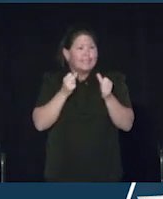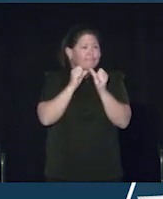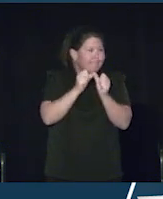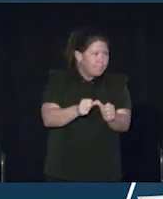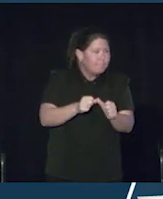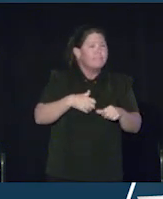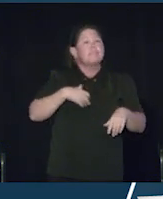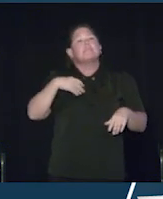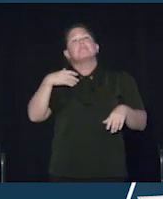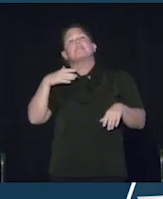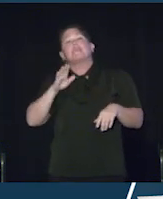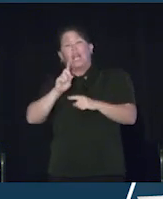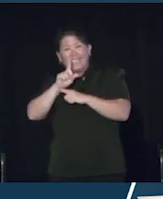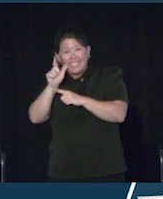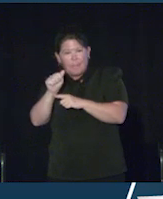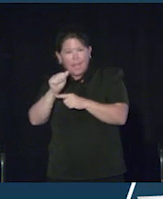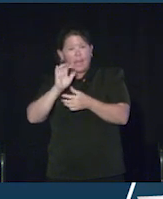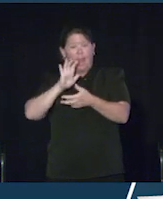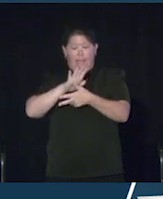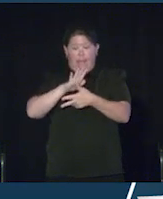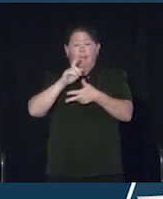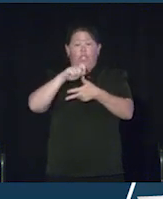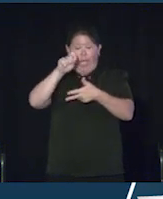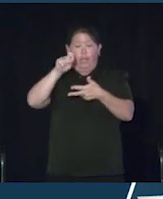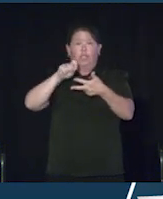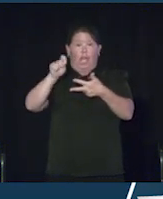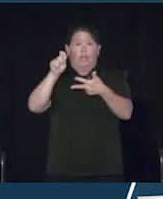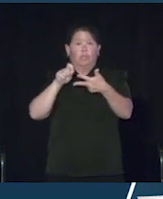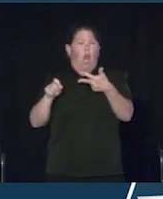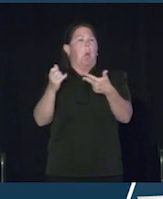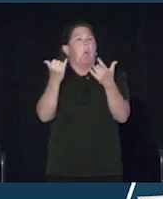go ahead and proceed with making an eligibility